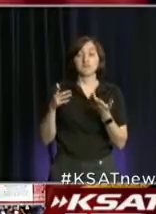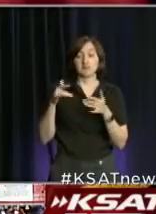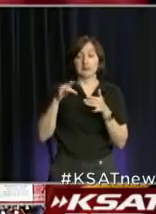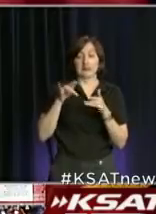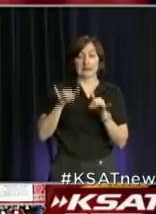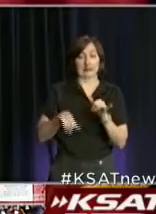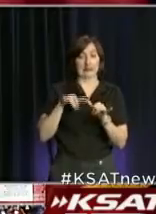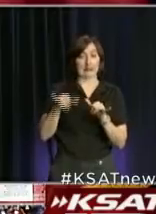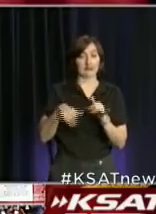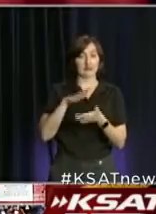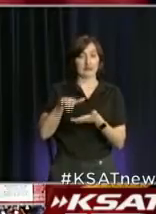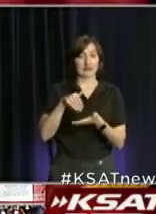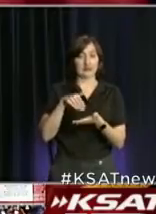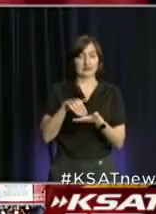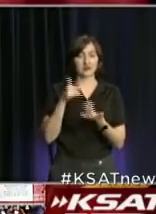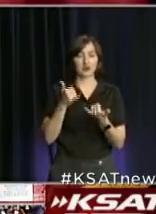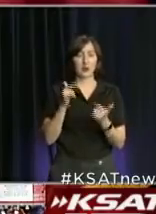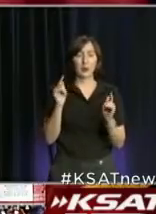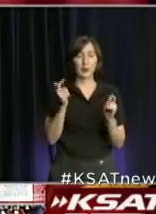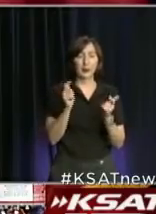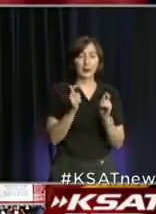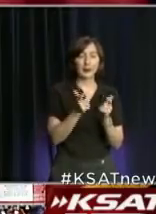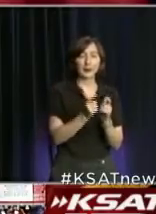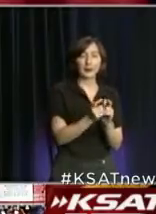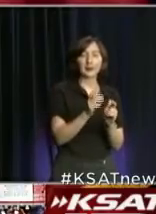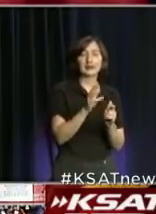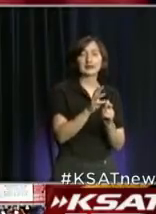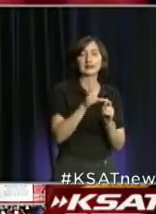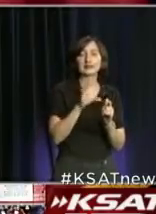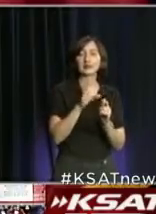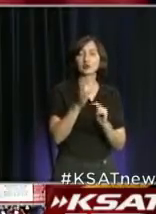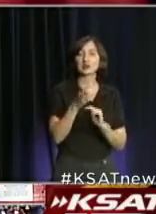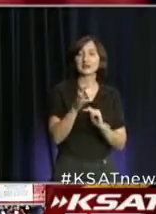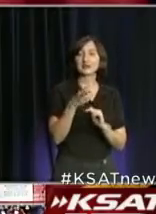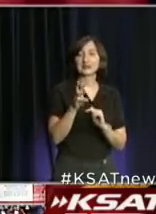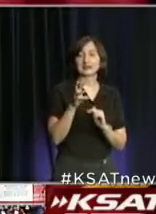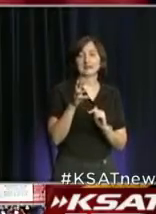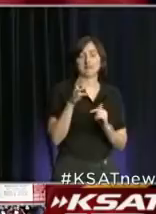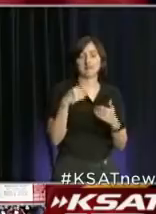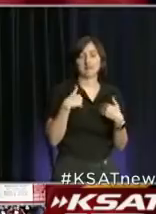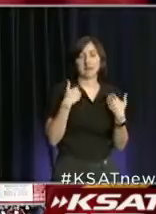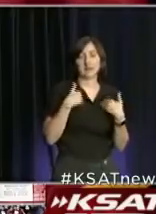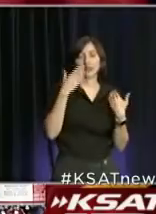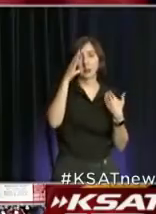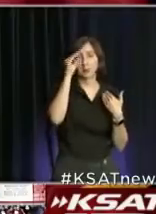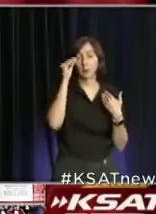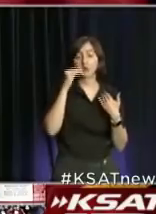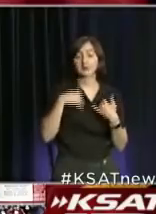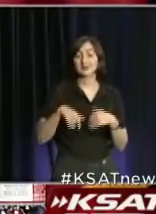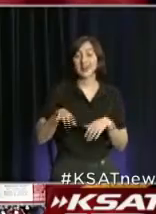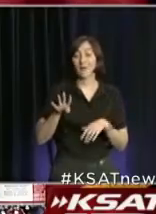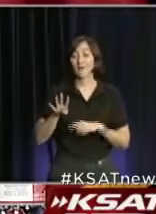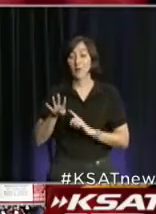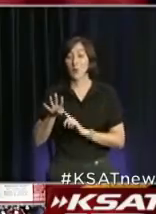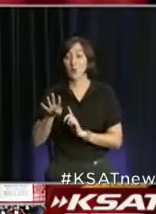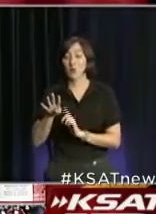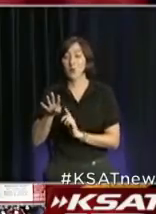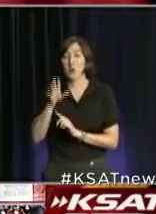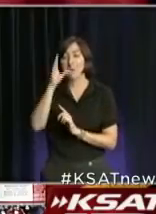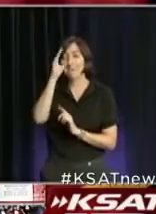the center, and we're now down to 617 of them. and only four of them are in the COVID unit.